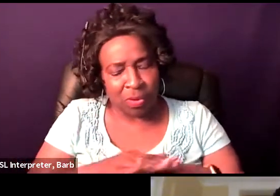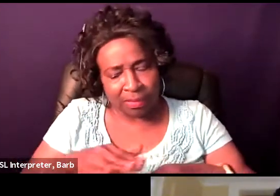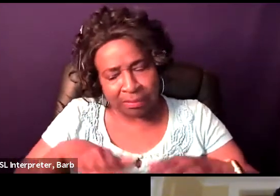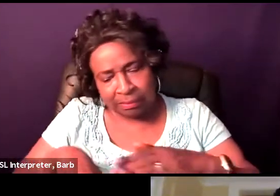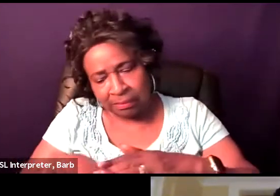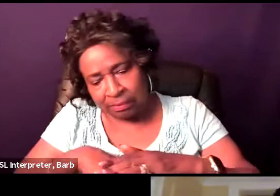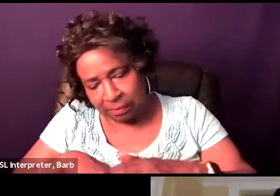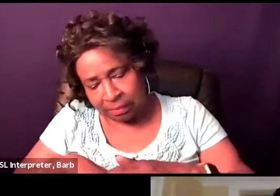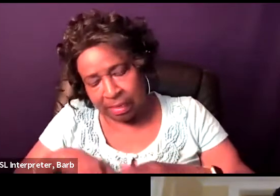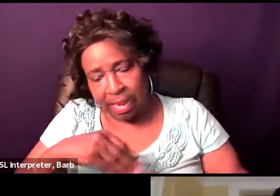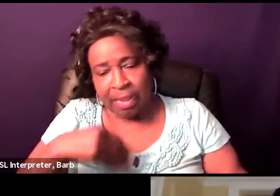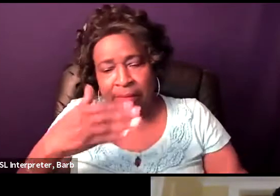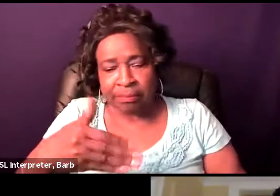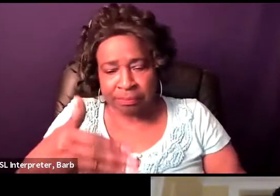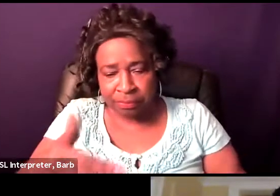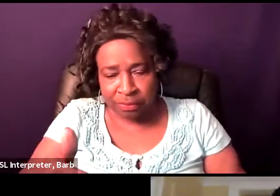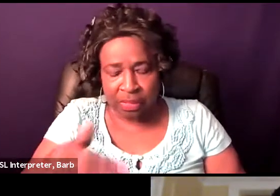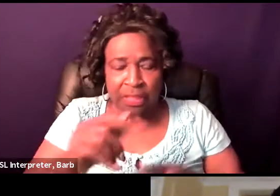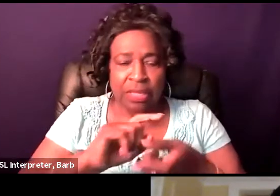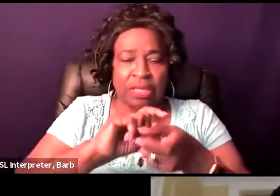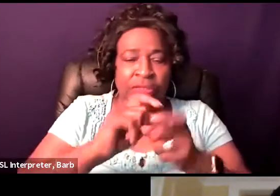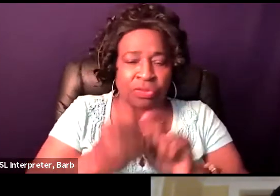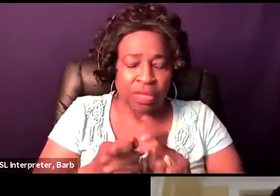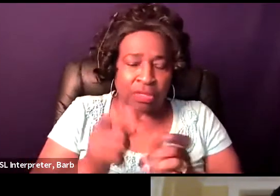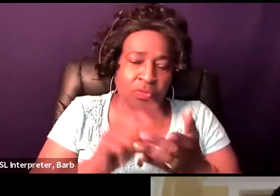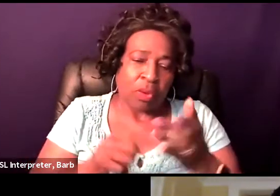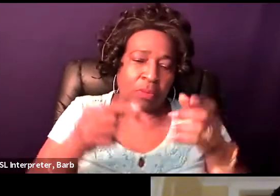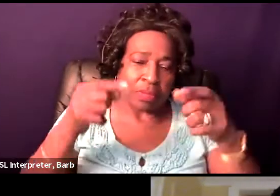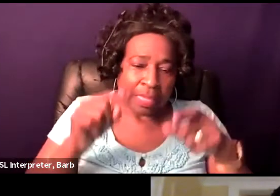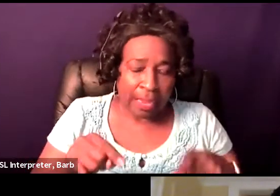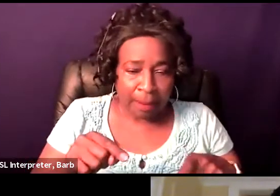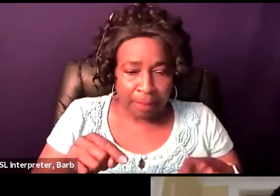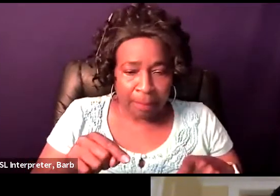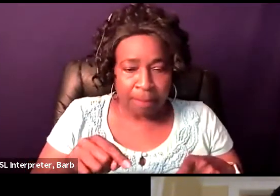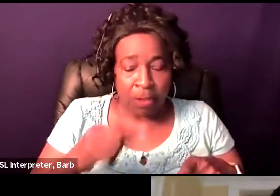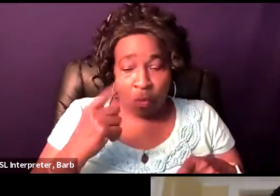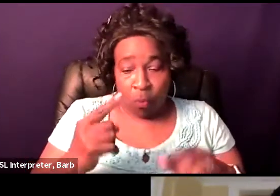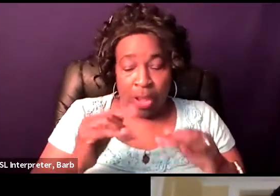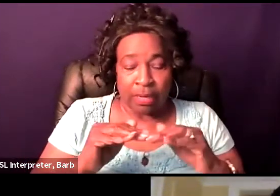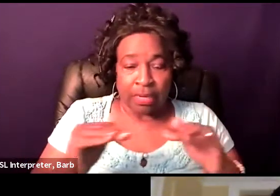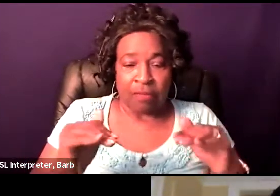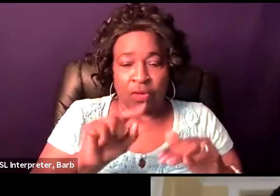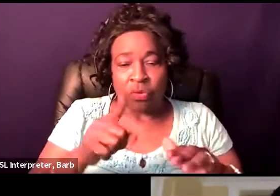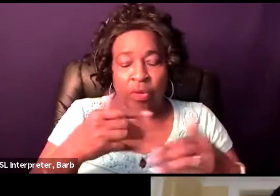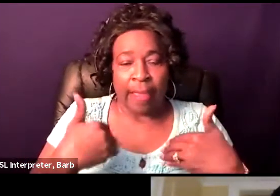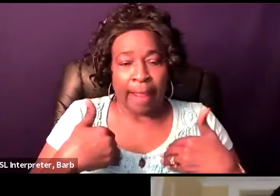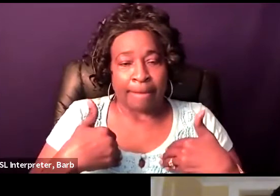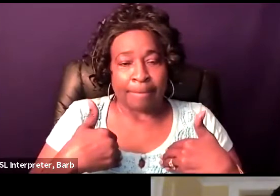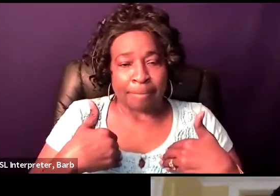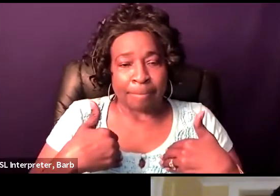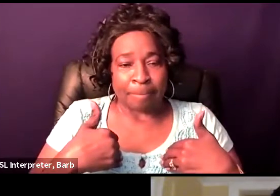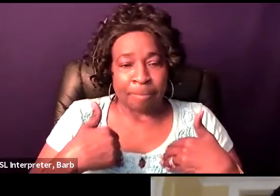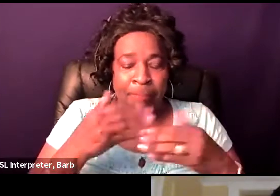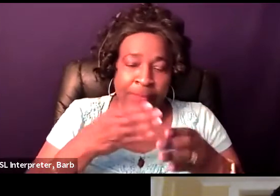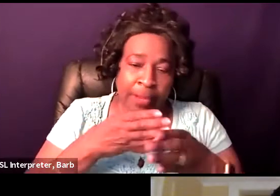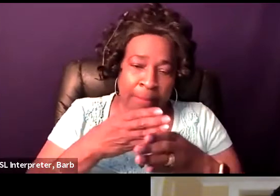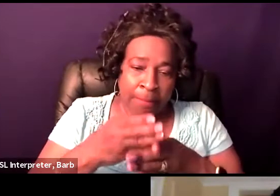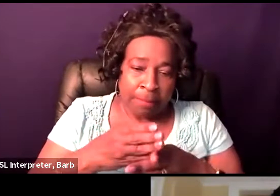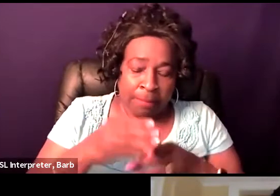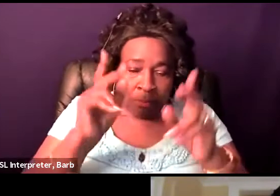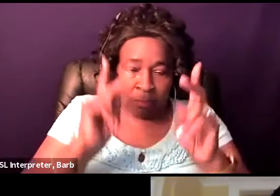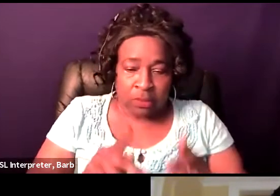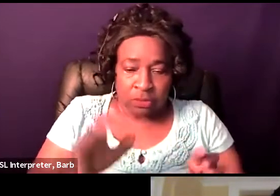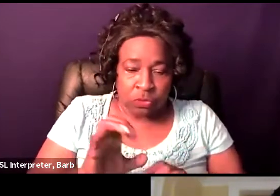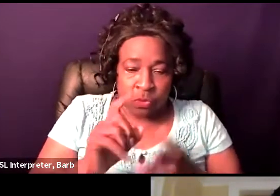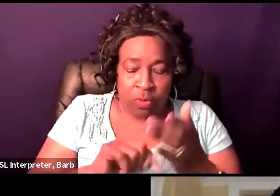it eventually changed what was happening. So on one level you have the main protagonists doing what